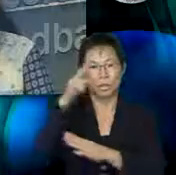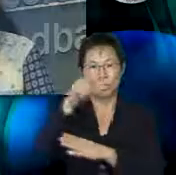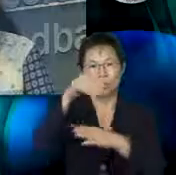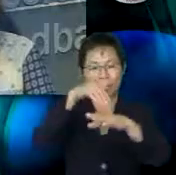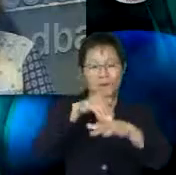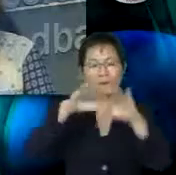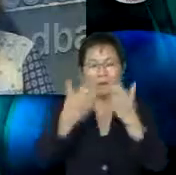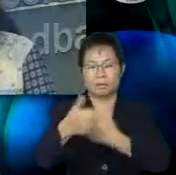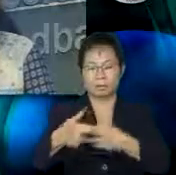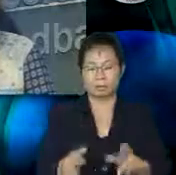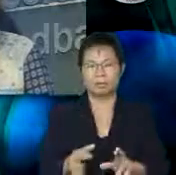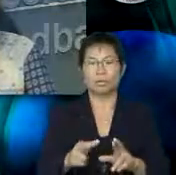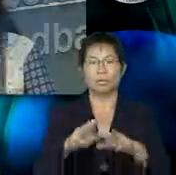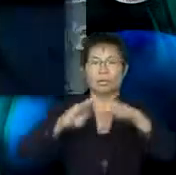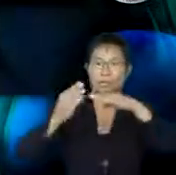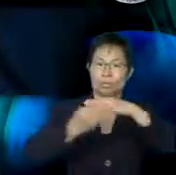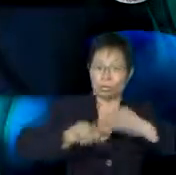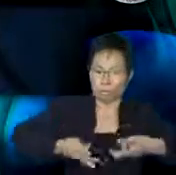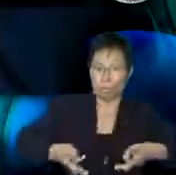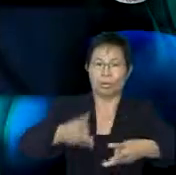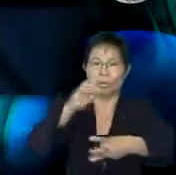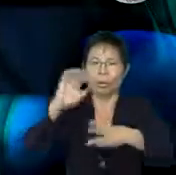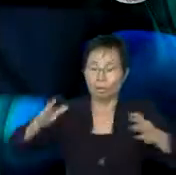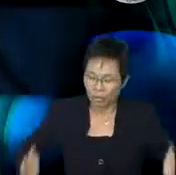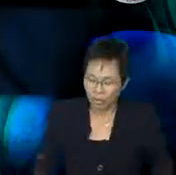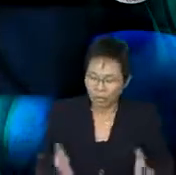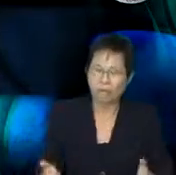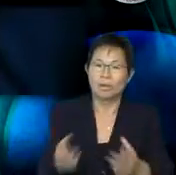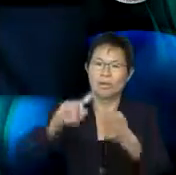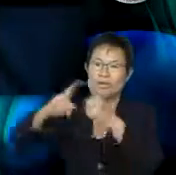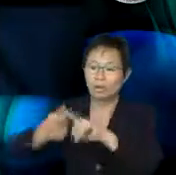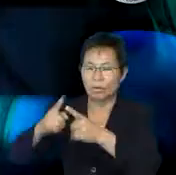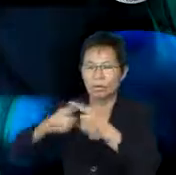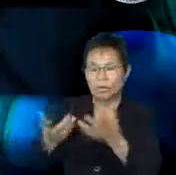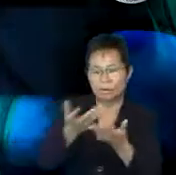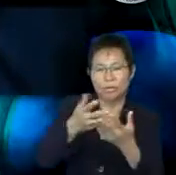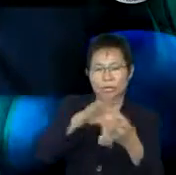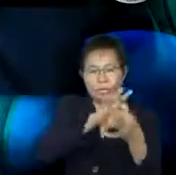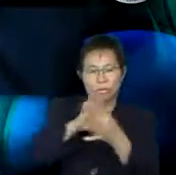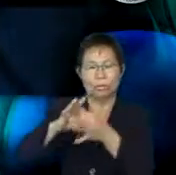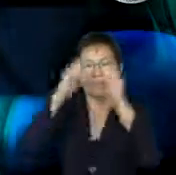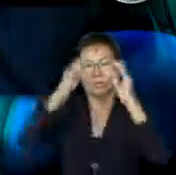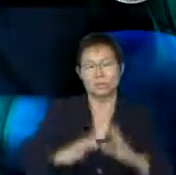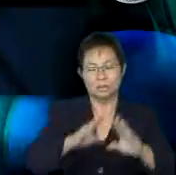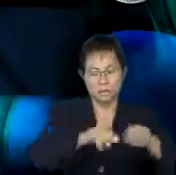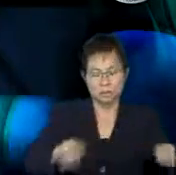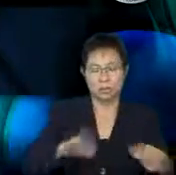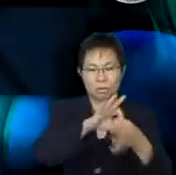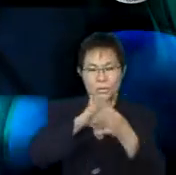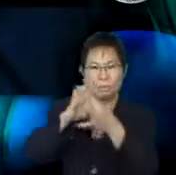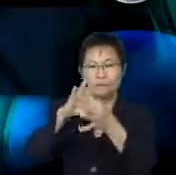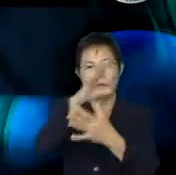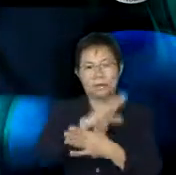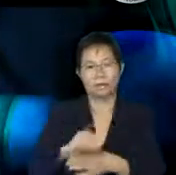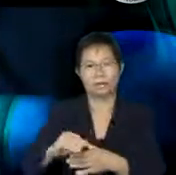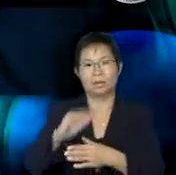at classrooms by way of encouraging peer collaboration, teacher-student collaboration,